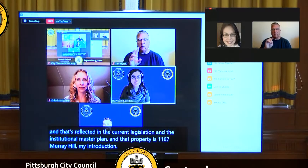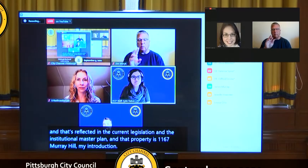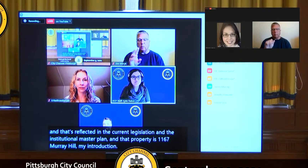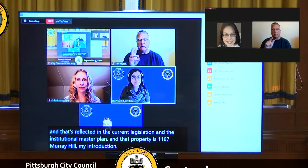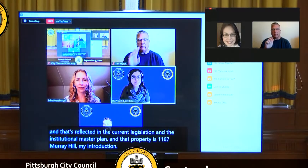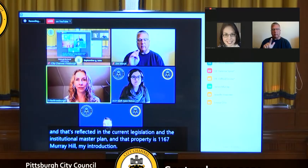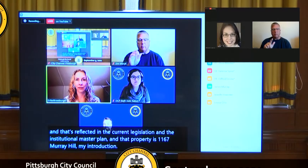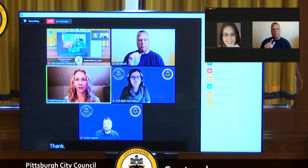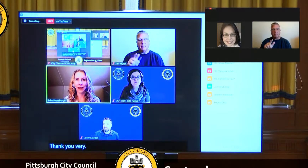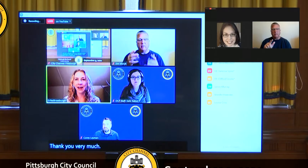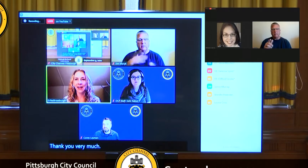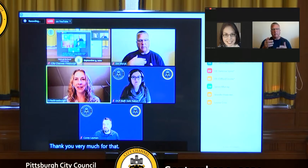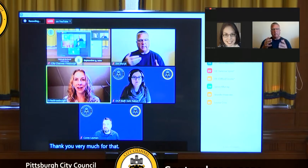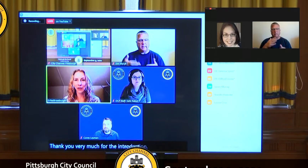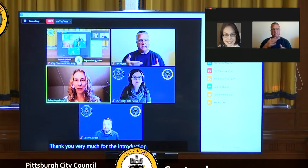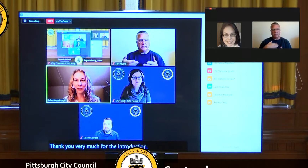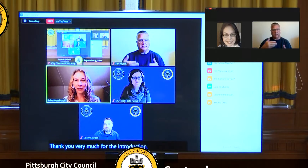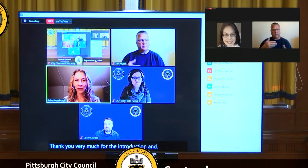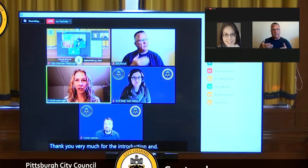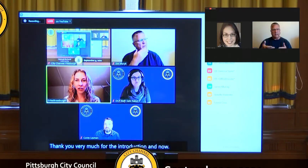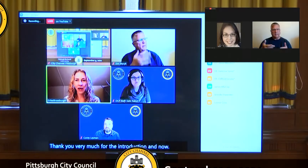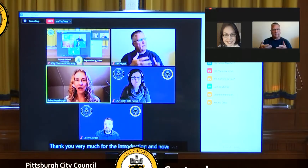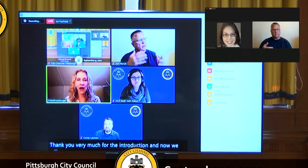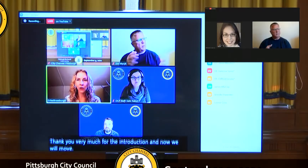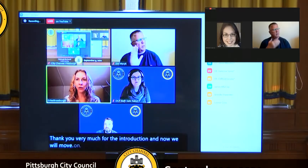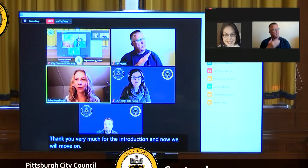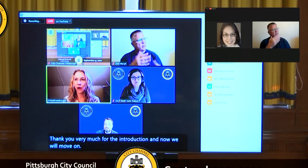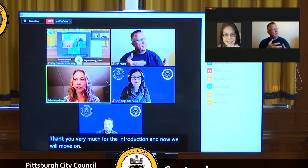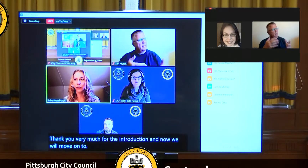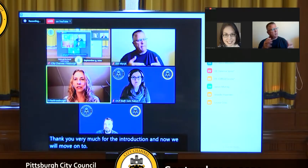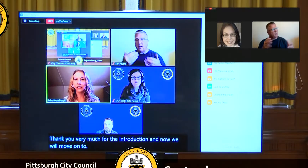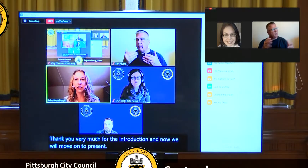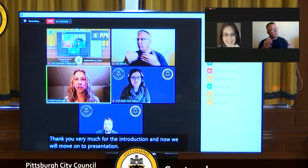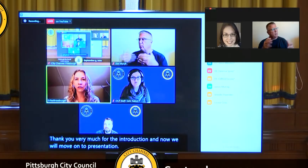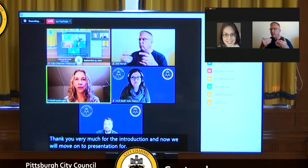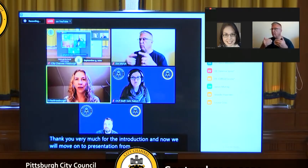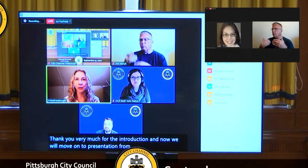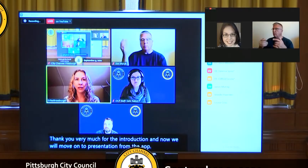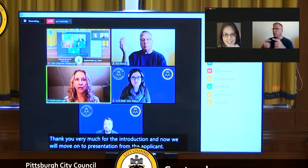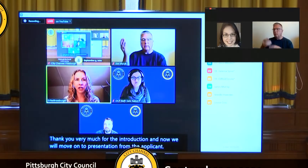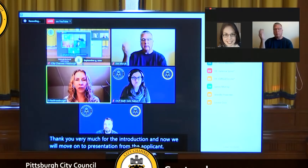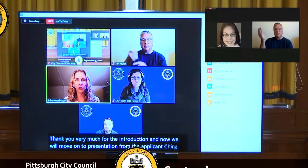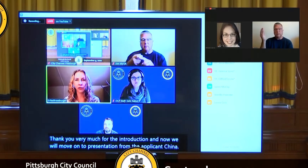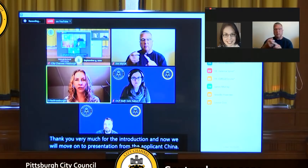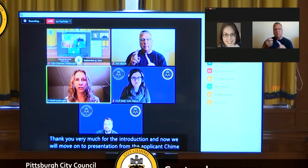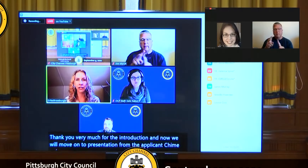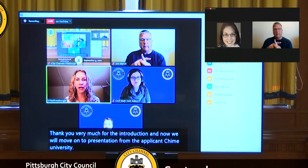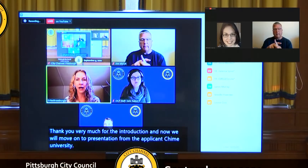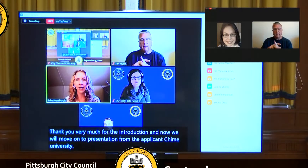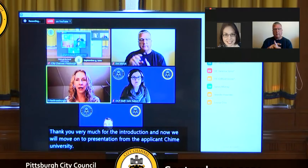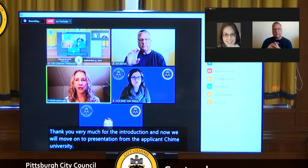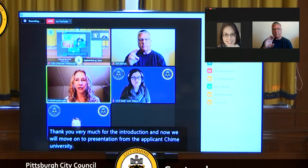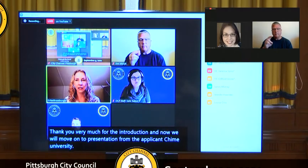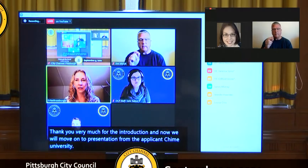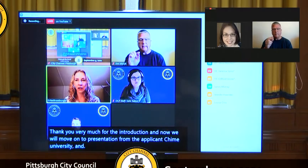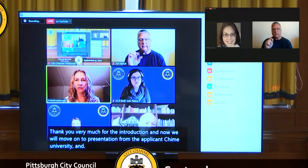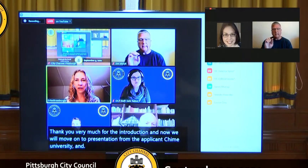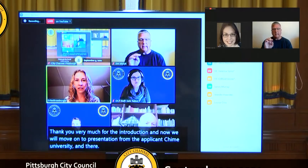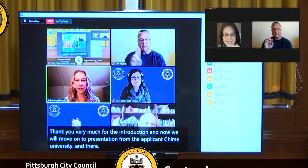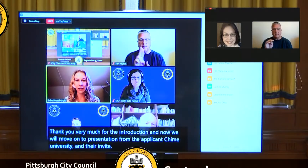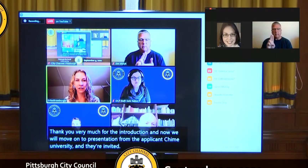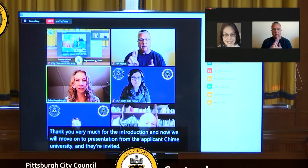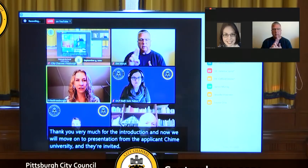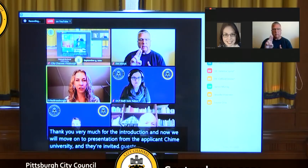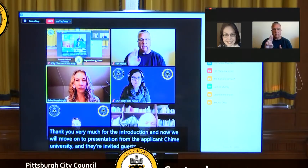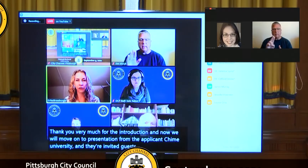Thank you very much for the introduction. And now we will move on to a presentation from the applicant, Chatham University, and their invited